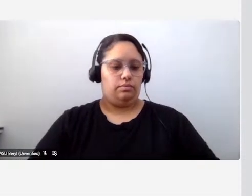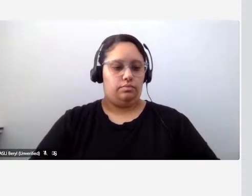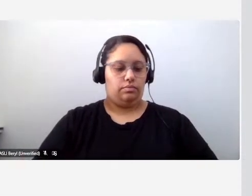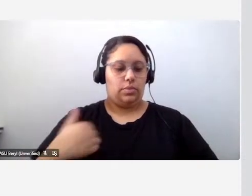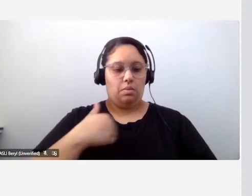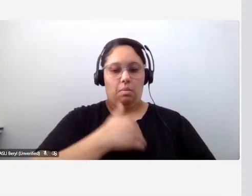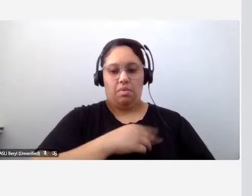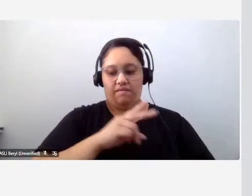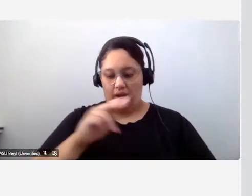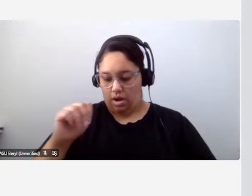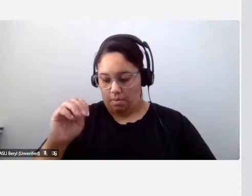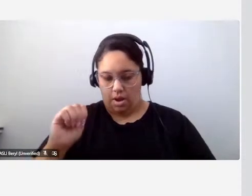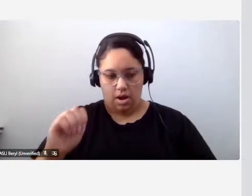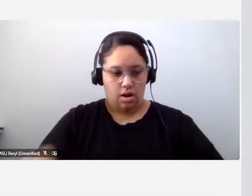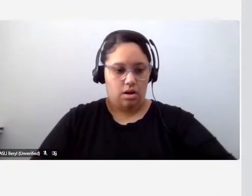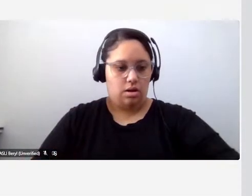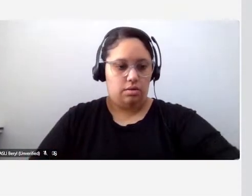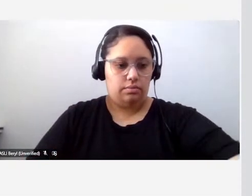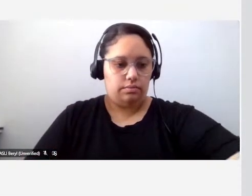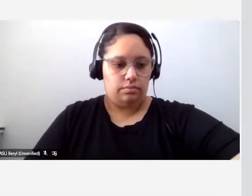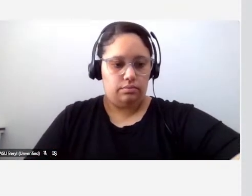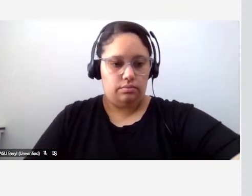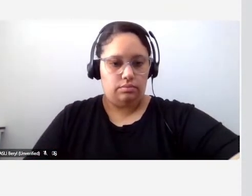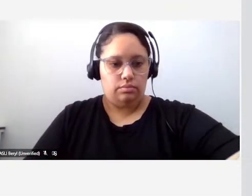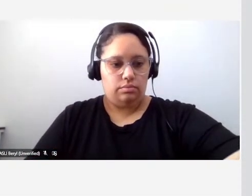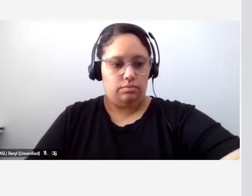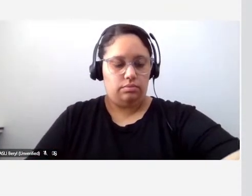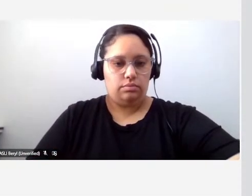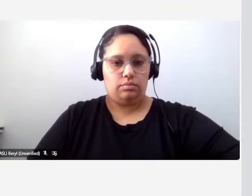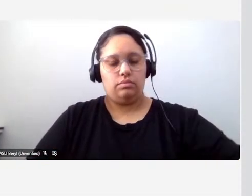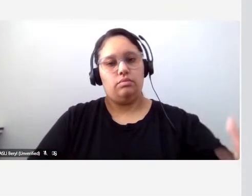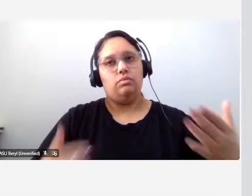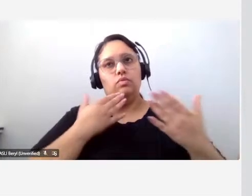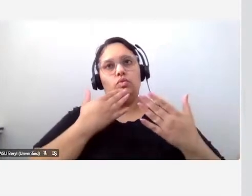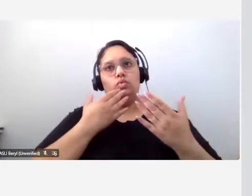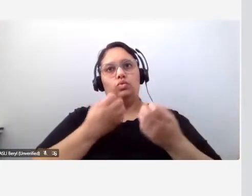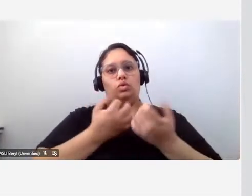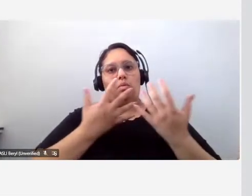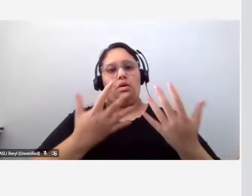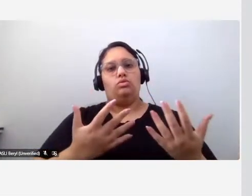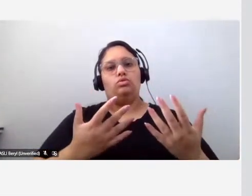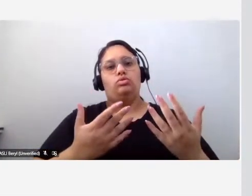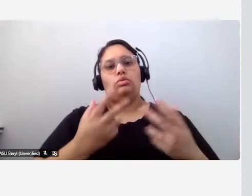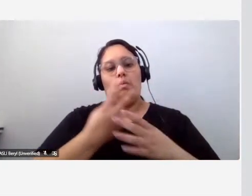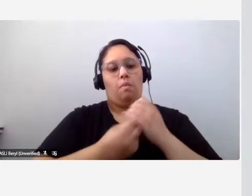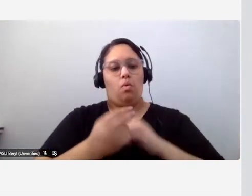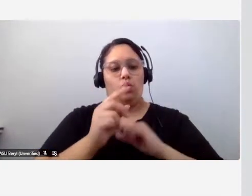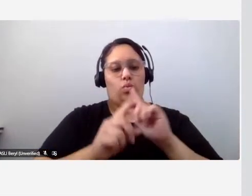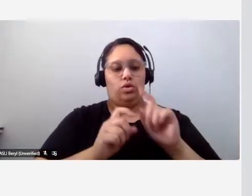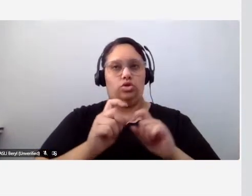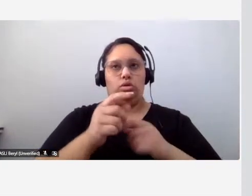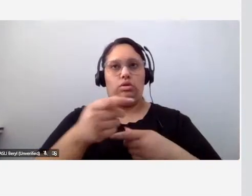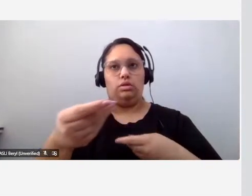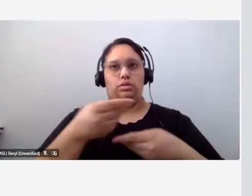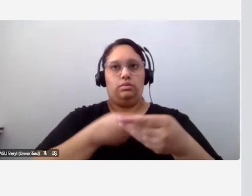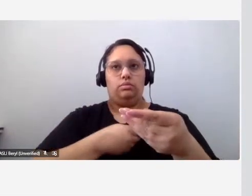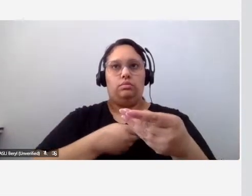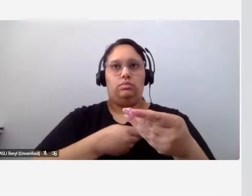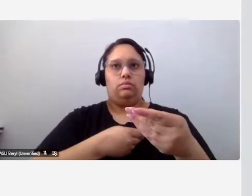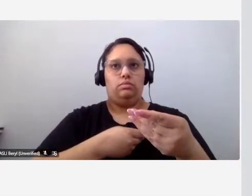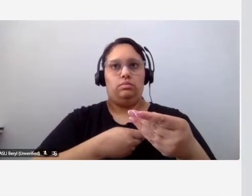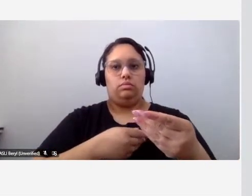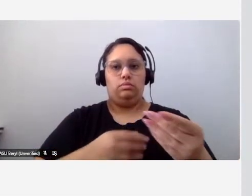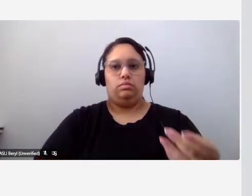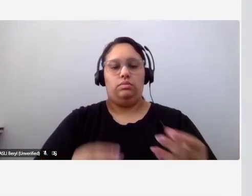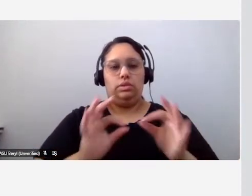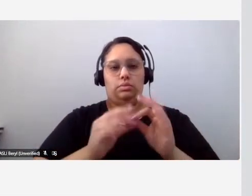Member van Minnan. Thank you very much. Most of my questions are subsequent, but in terms of part A, I would like